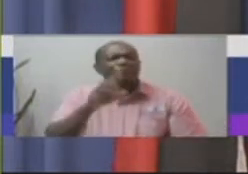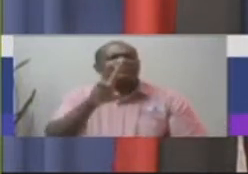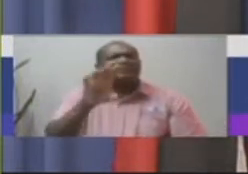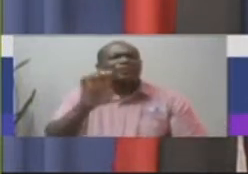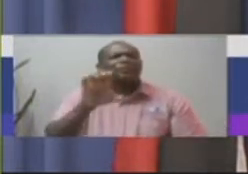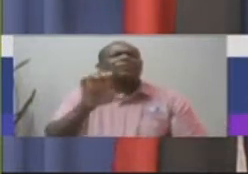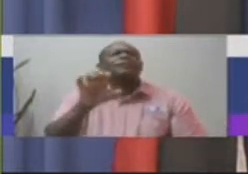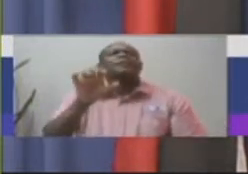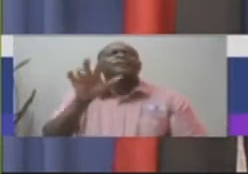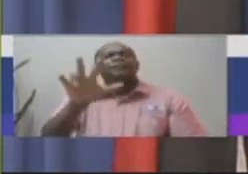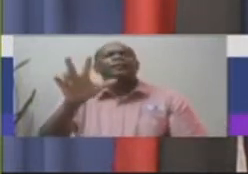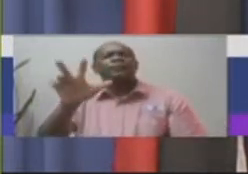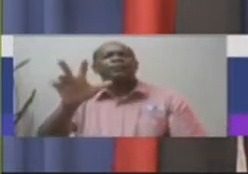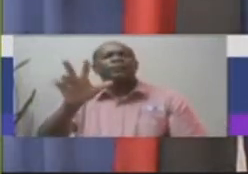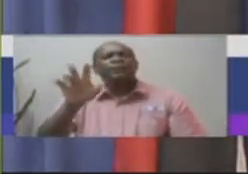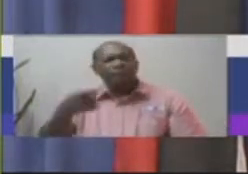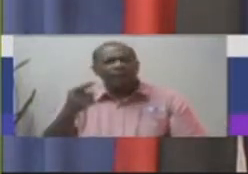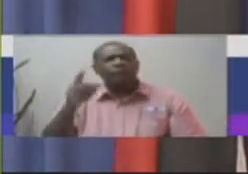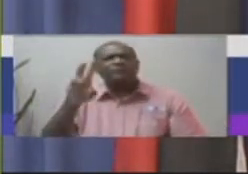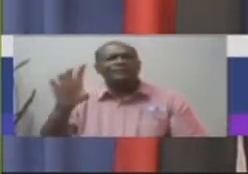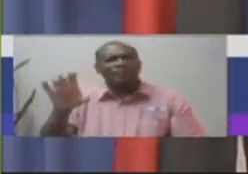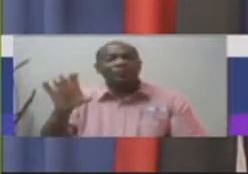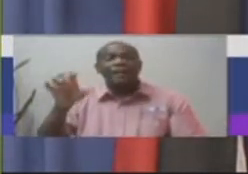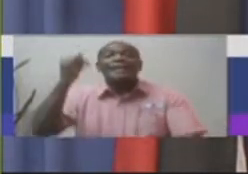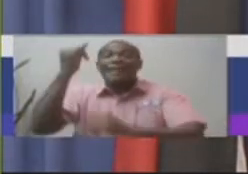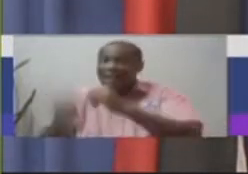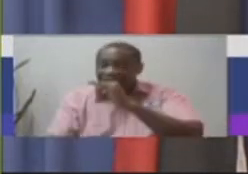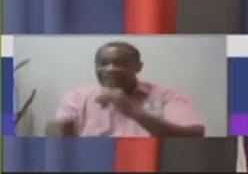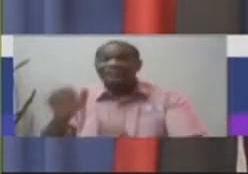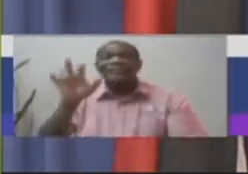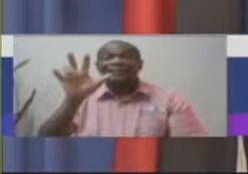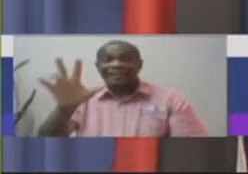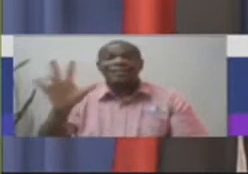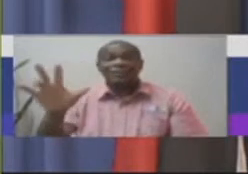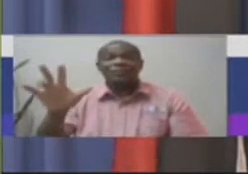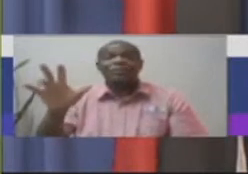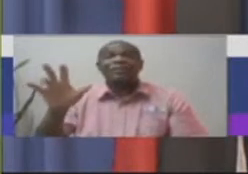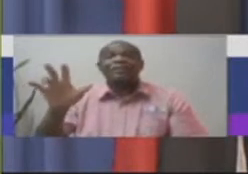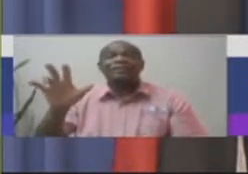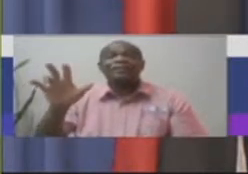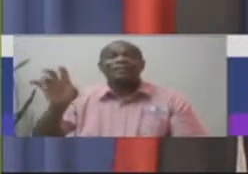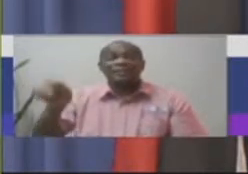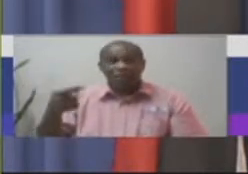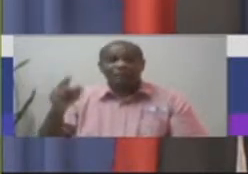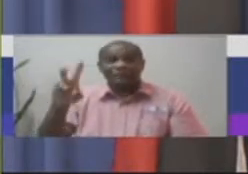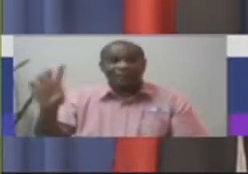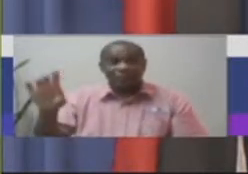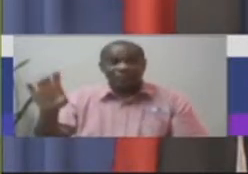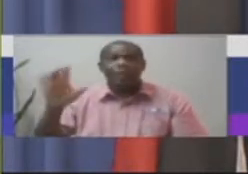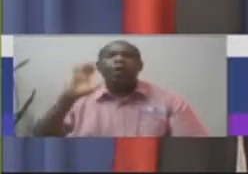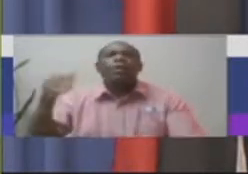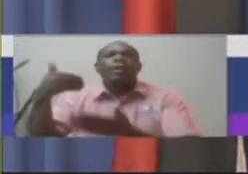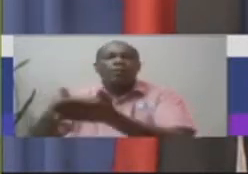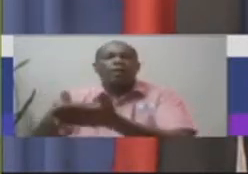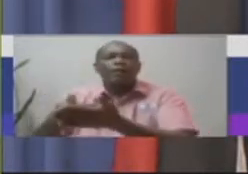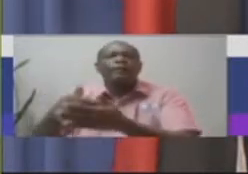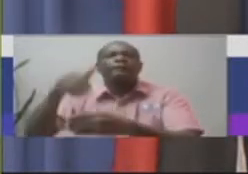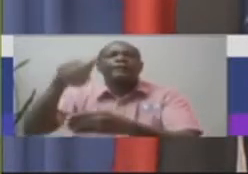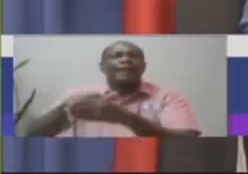already, and the last one is to come in, and that is due in, we have an approximate time